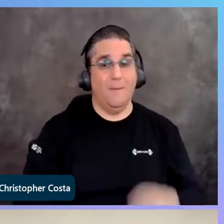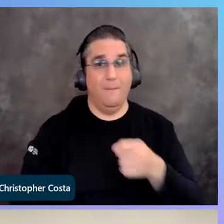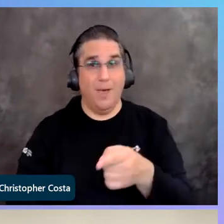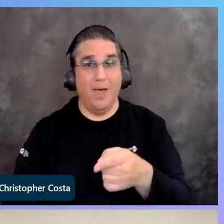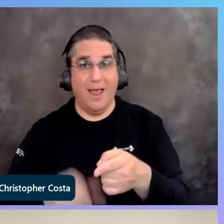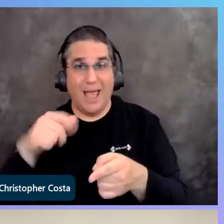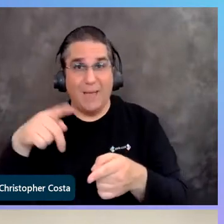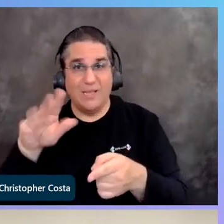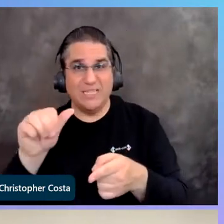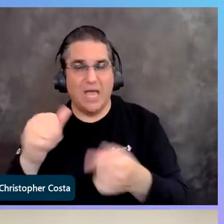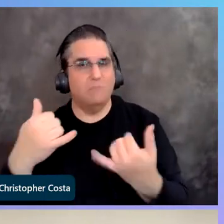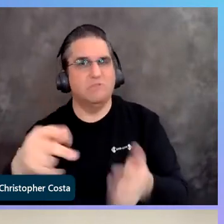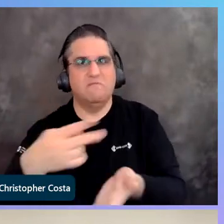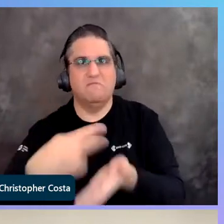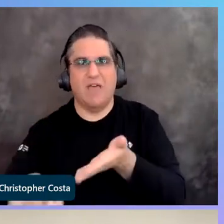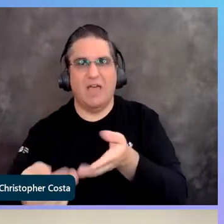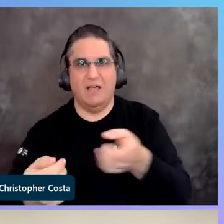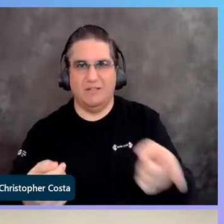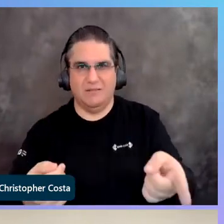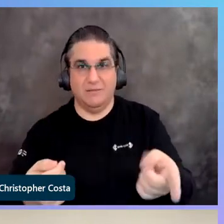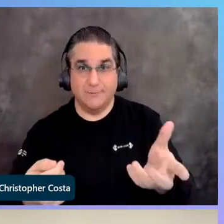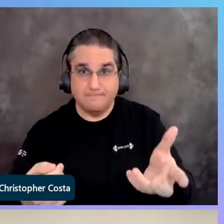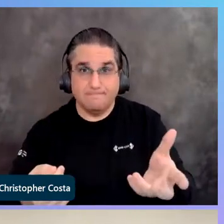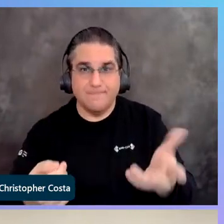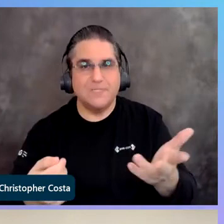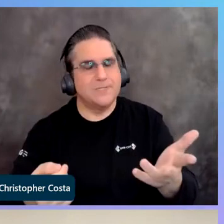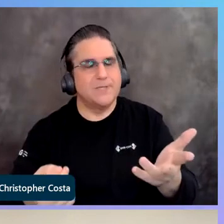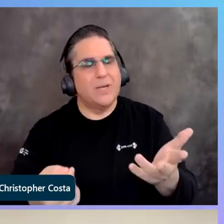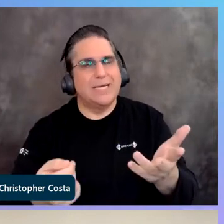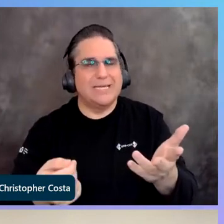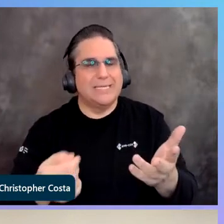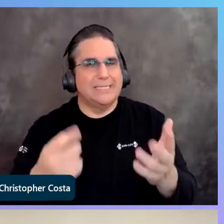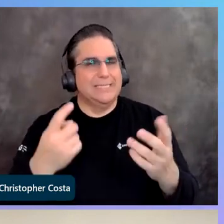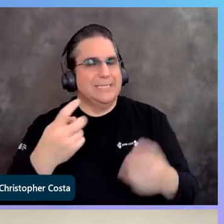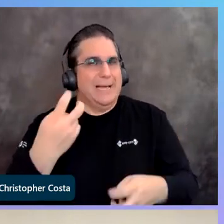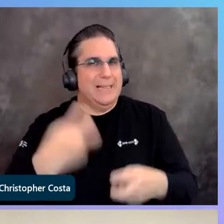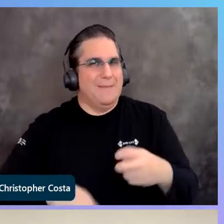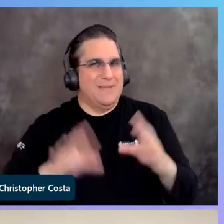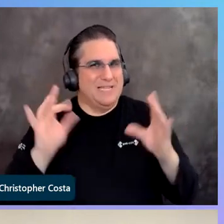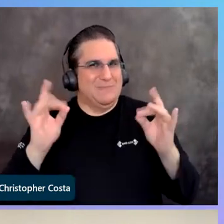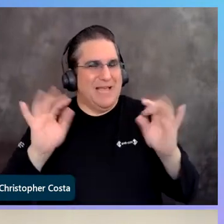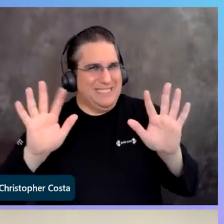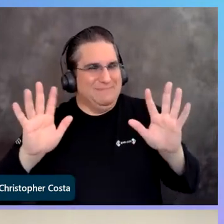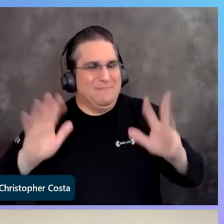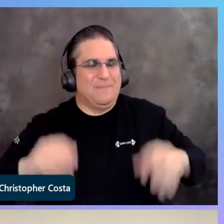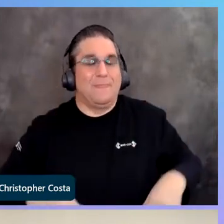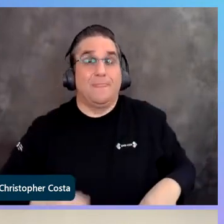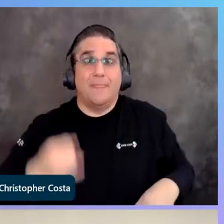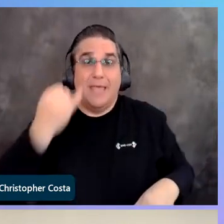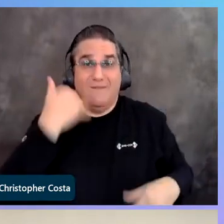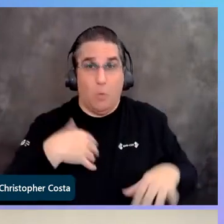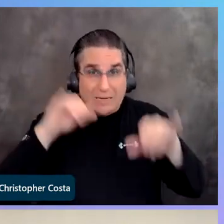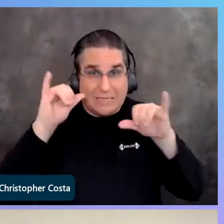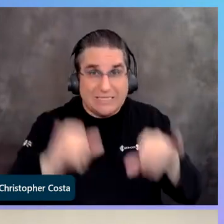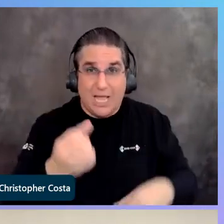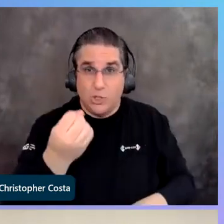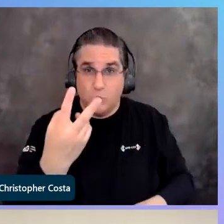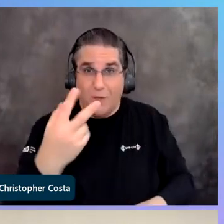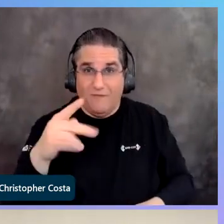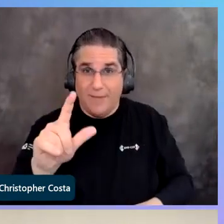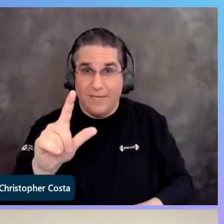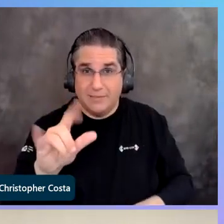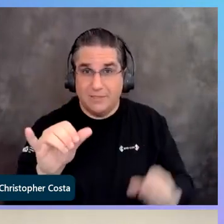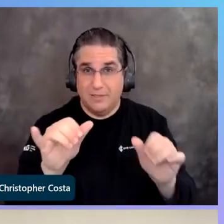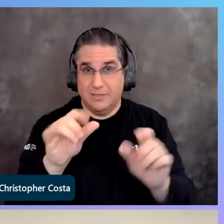fails APCA standards. So here's where things get a little bit spicy. If I want to use 12 pixel text size in the